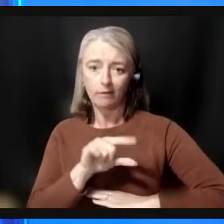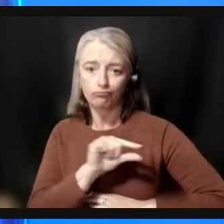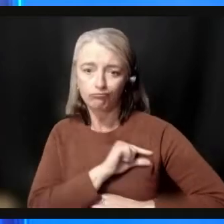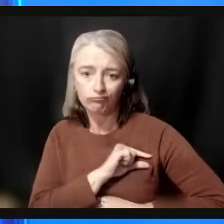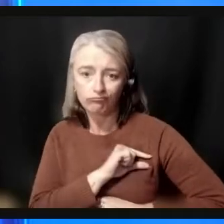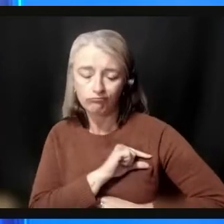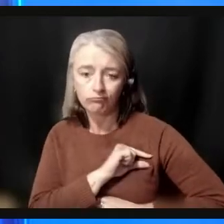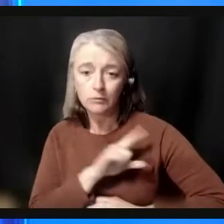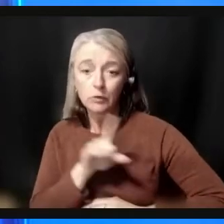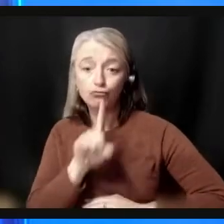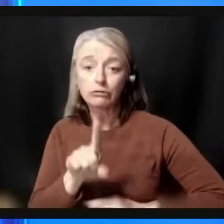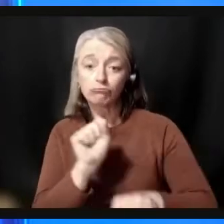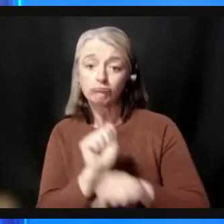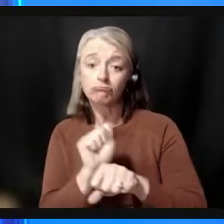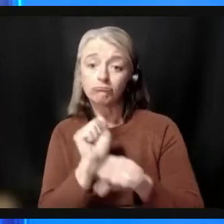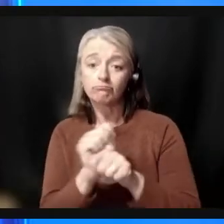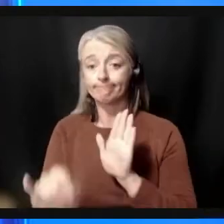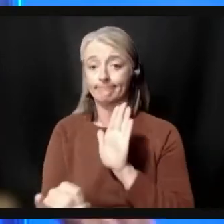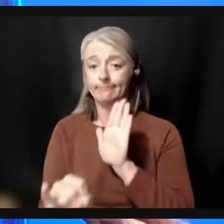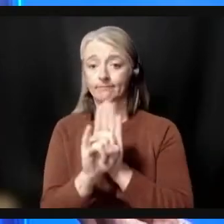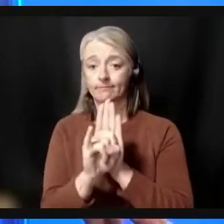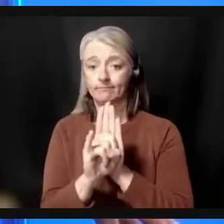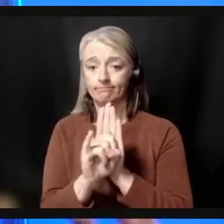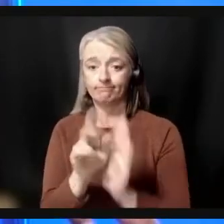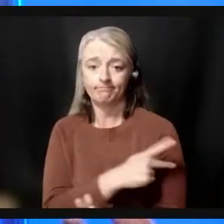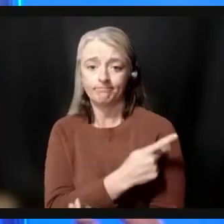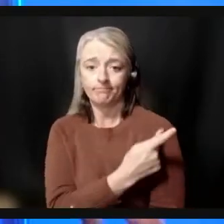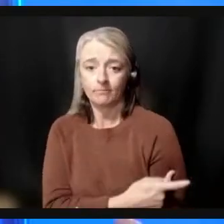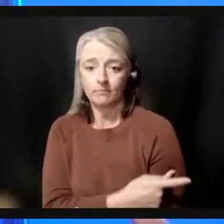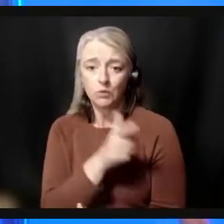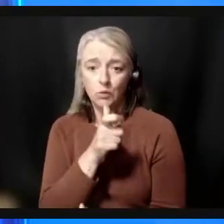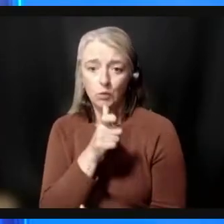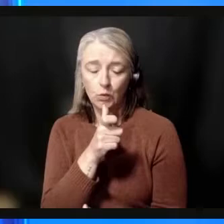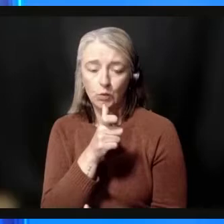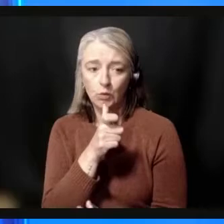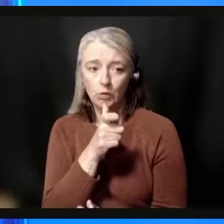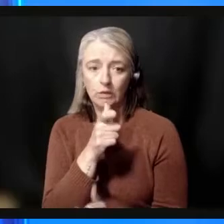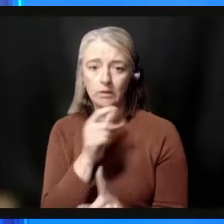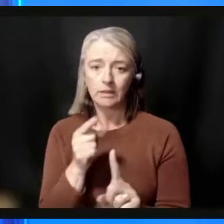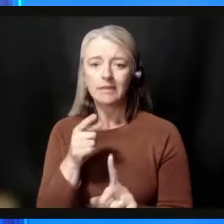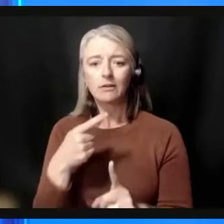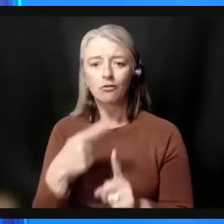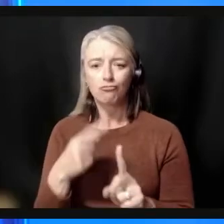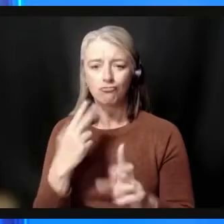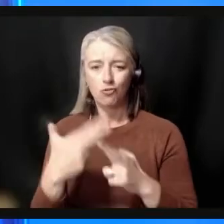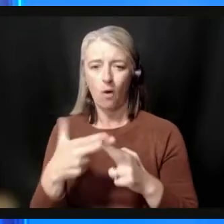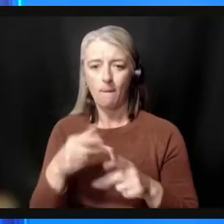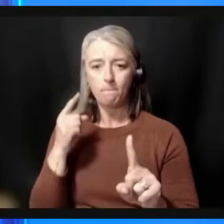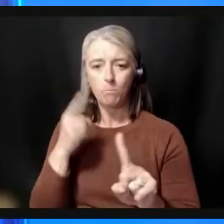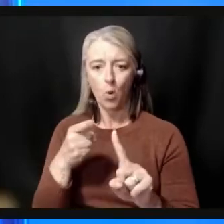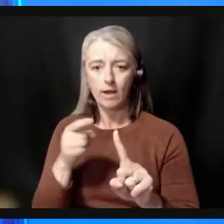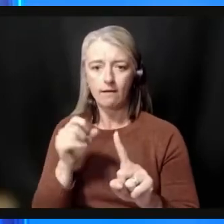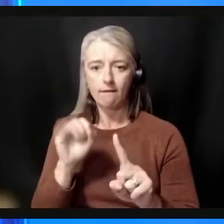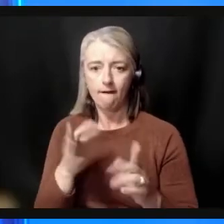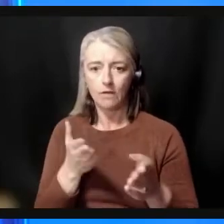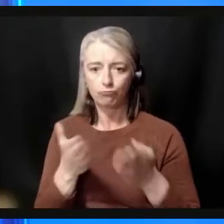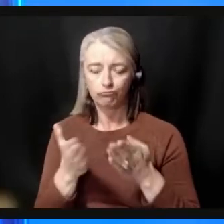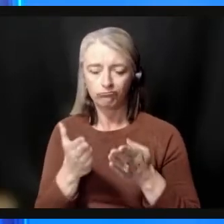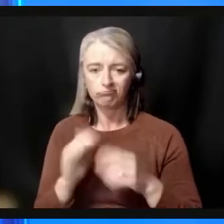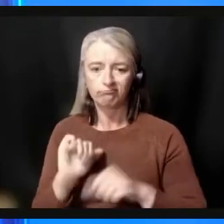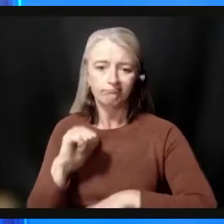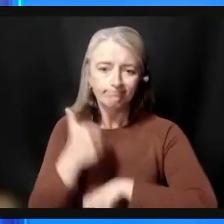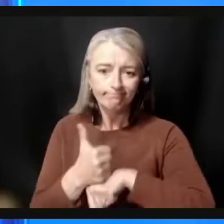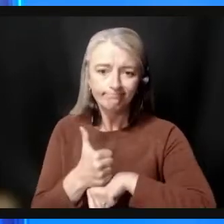on identifying those patients that what we call need point of service testing, that are already set up with somebody well informed